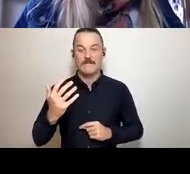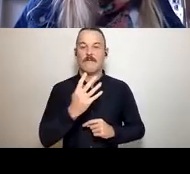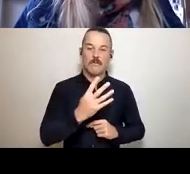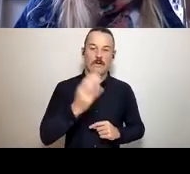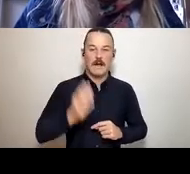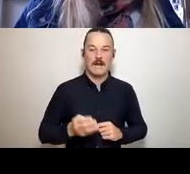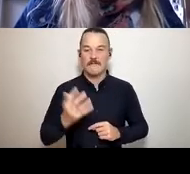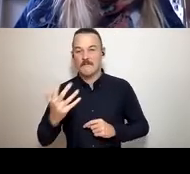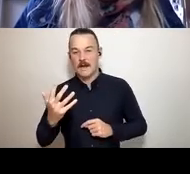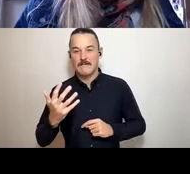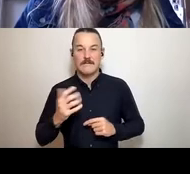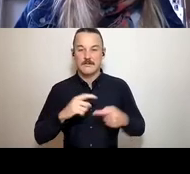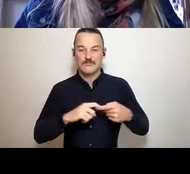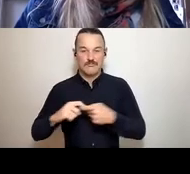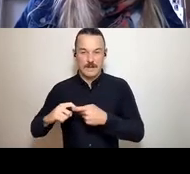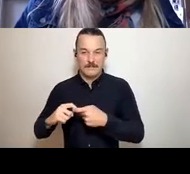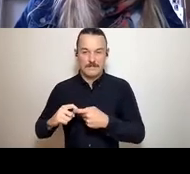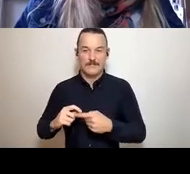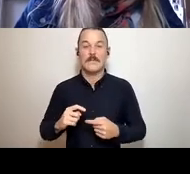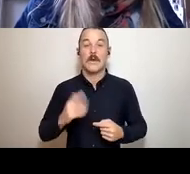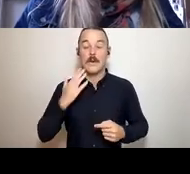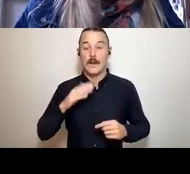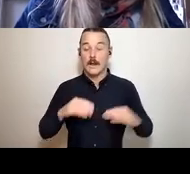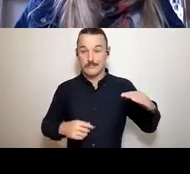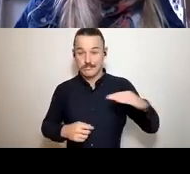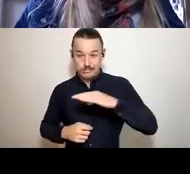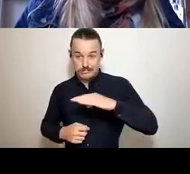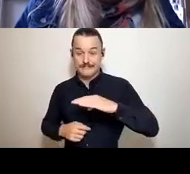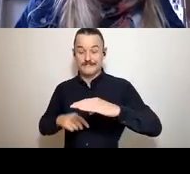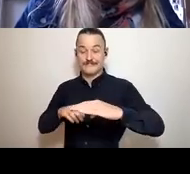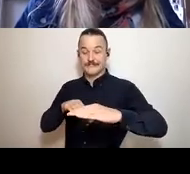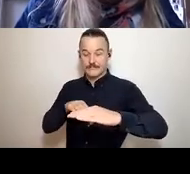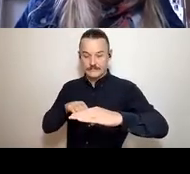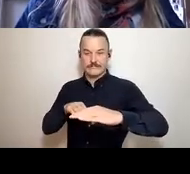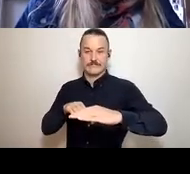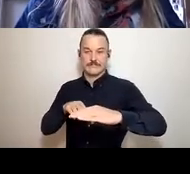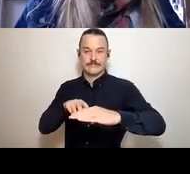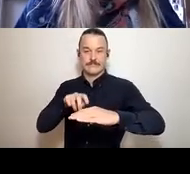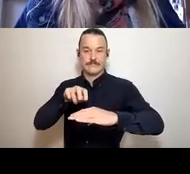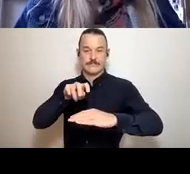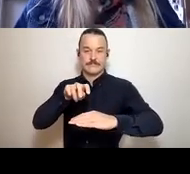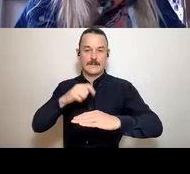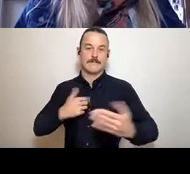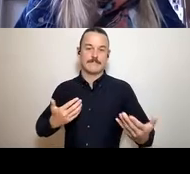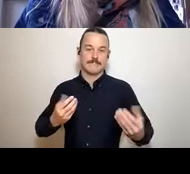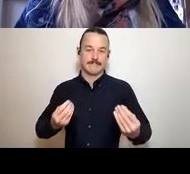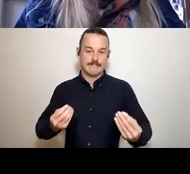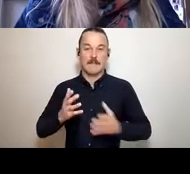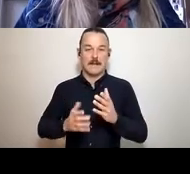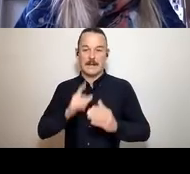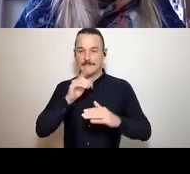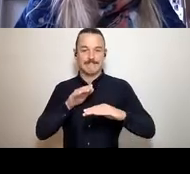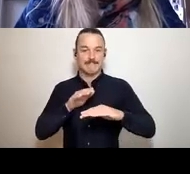So that makes it exclusionary towards people with a disability or a lot of other people, just general mobility impairments. To the